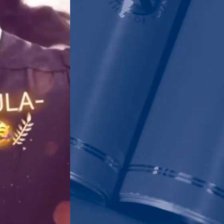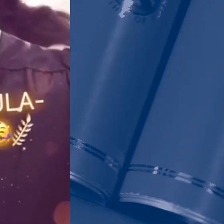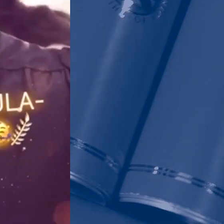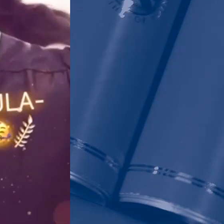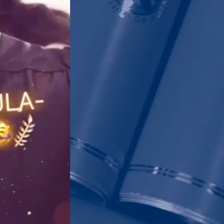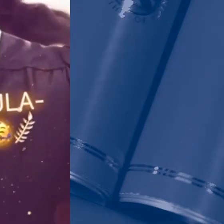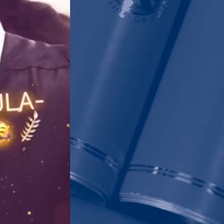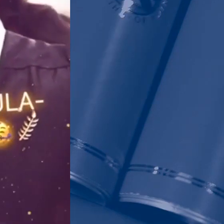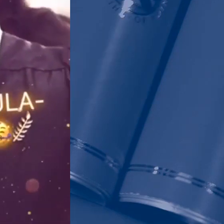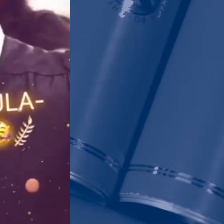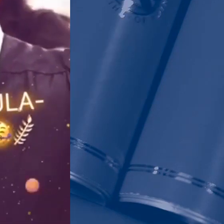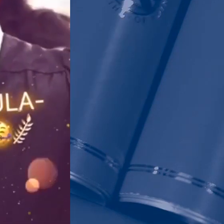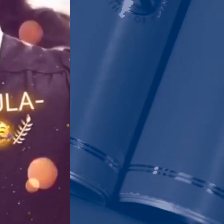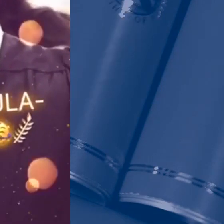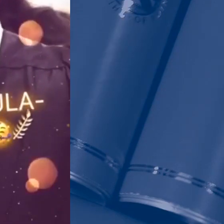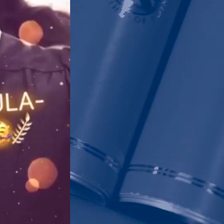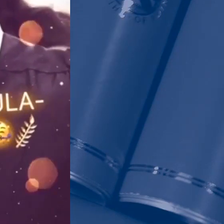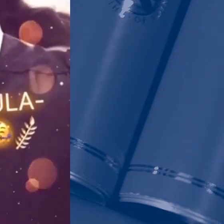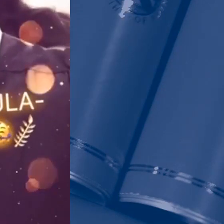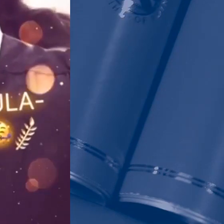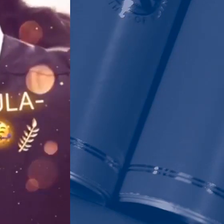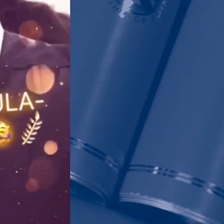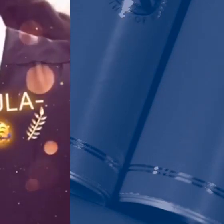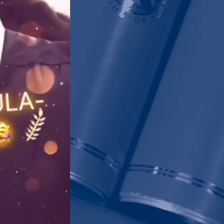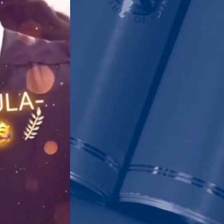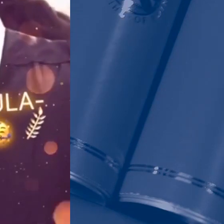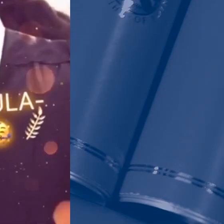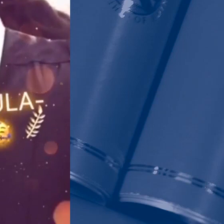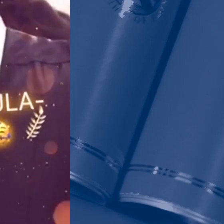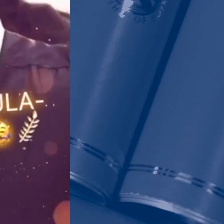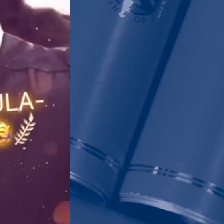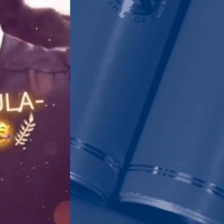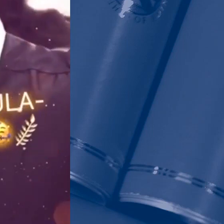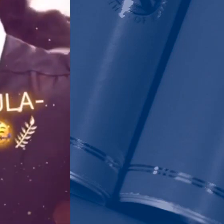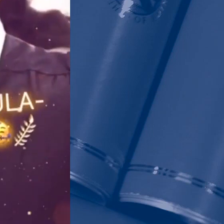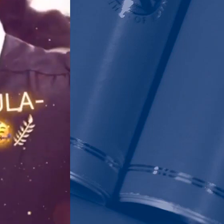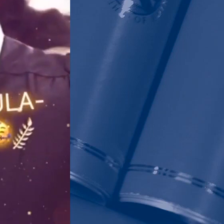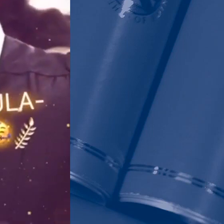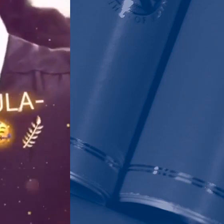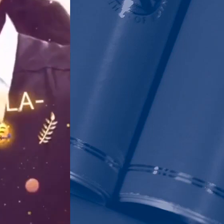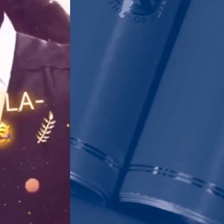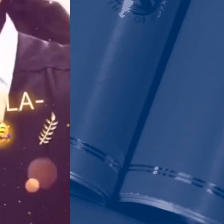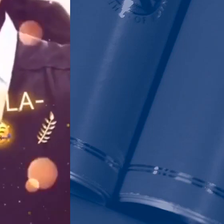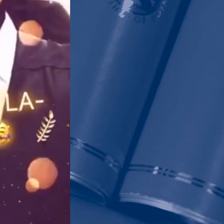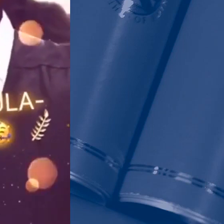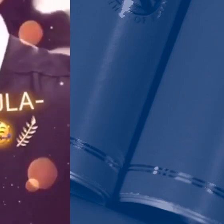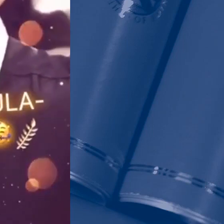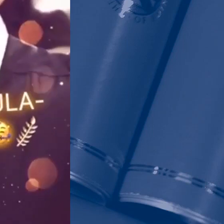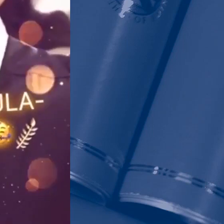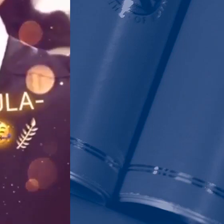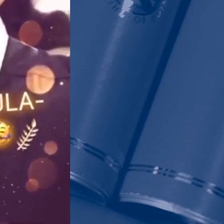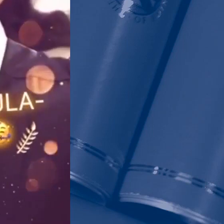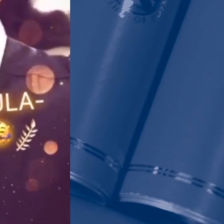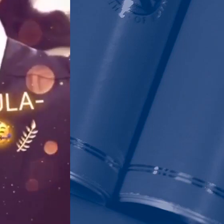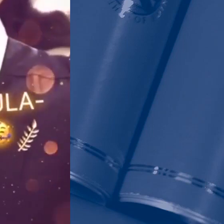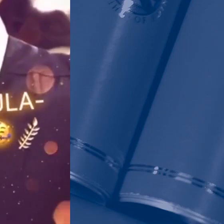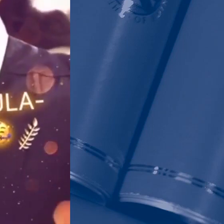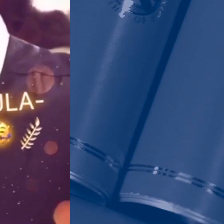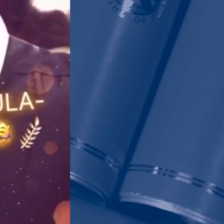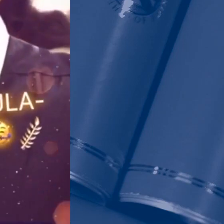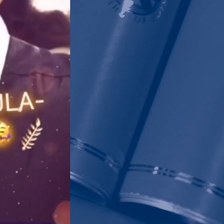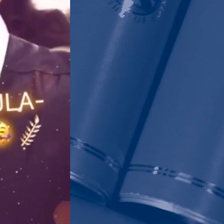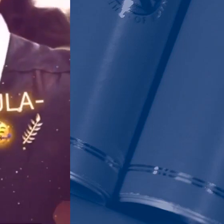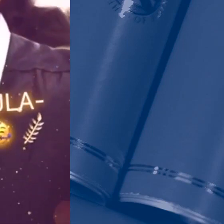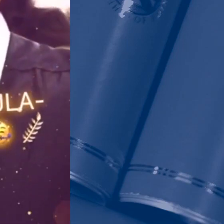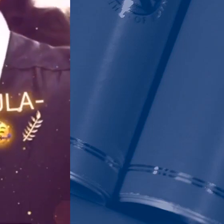Thank you, Mom and Dad. Thank you, my dear tutor, Claire. It's my glory to finish my degree. And congratulations, everyone.